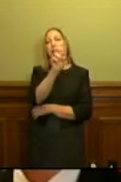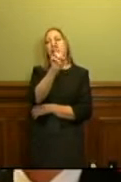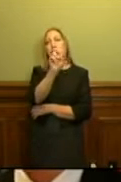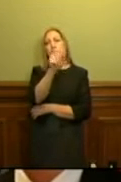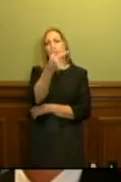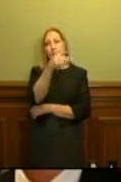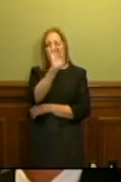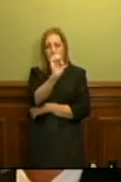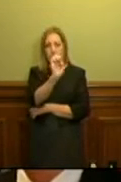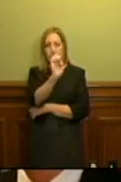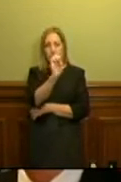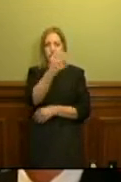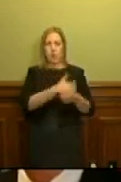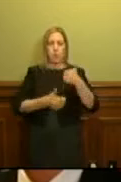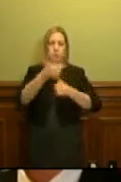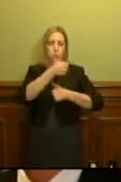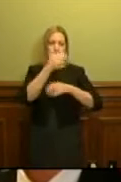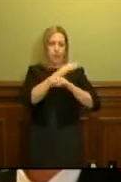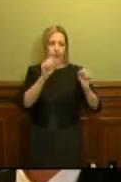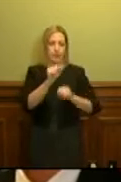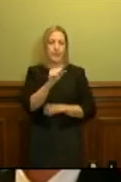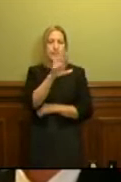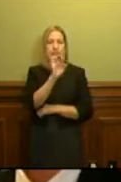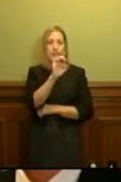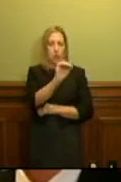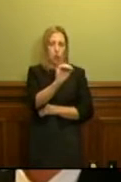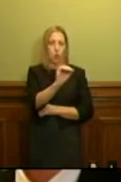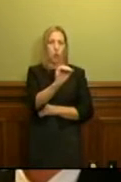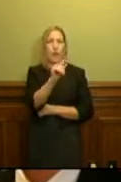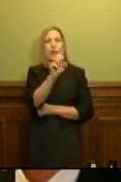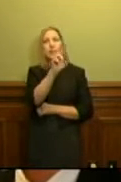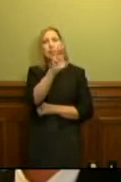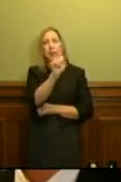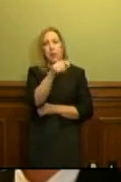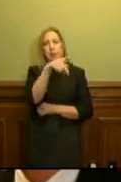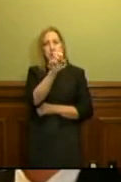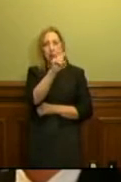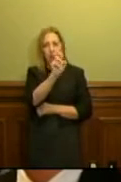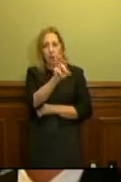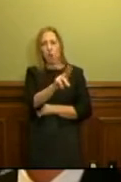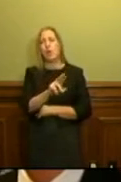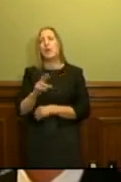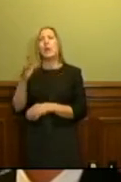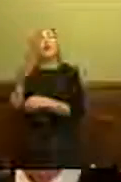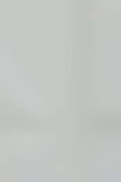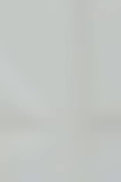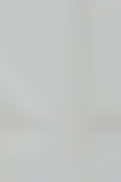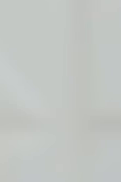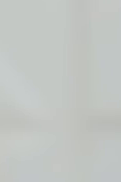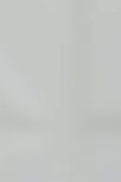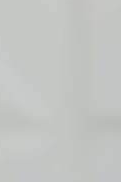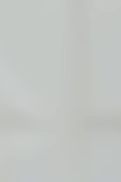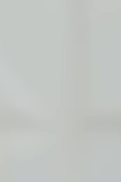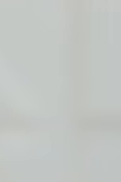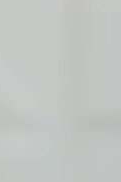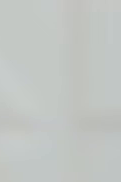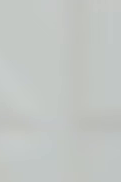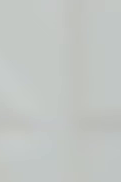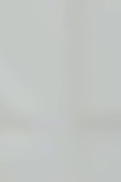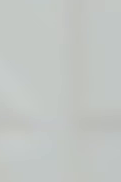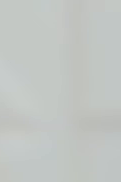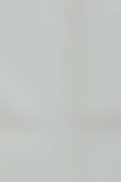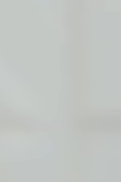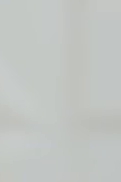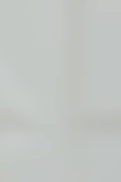Gordon announcing that the state is partnering with tech mogul Bill Gates' nuclear power company to build the state's first nuclear